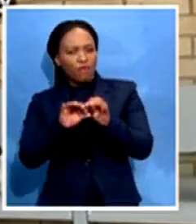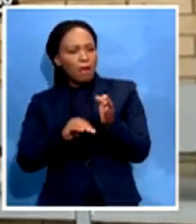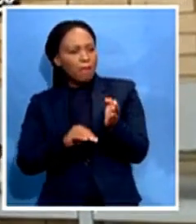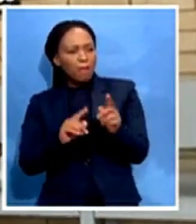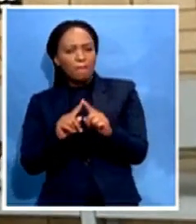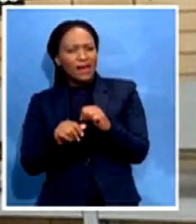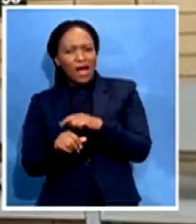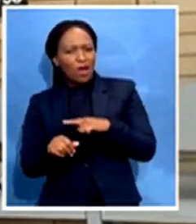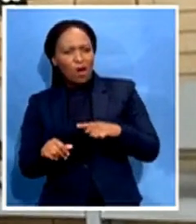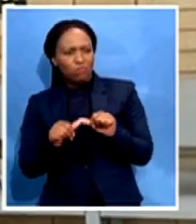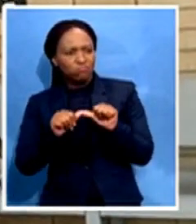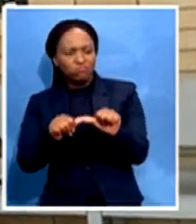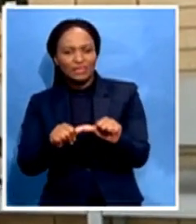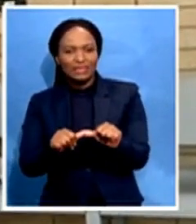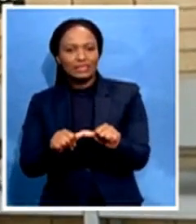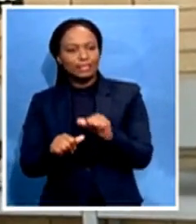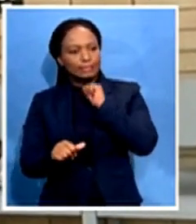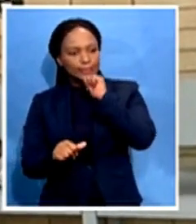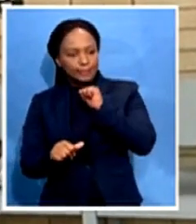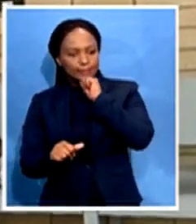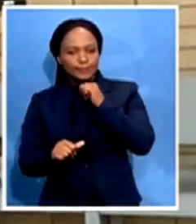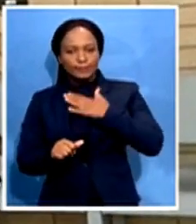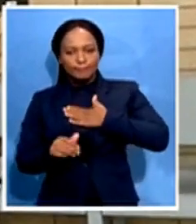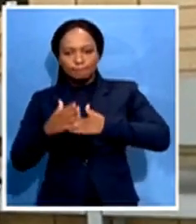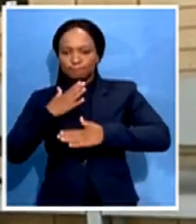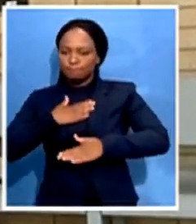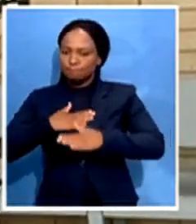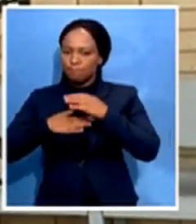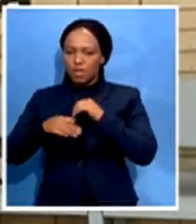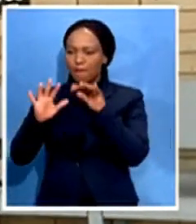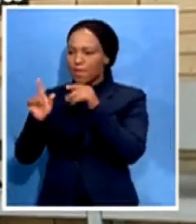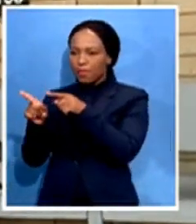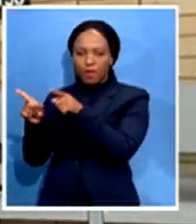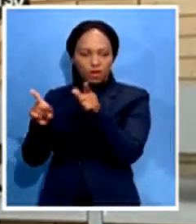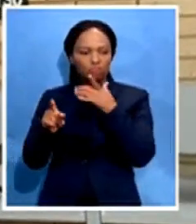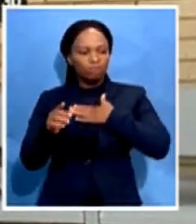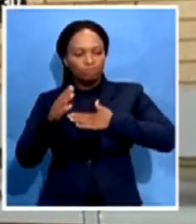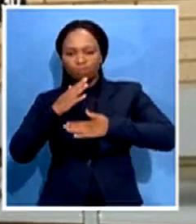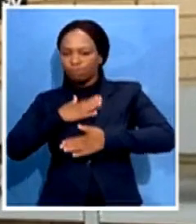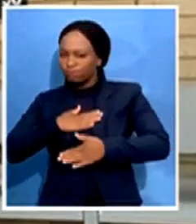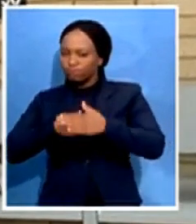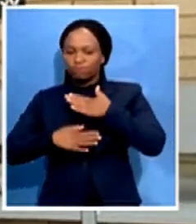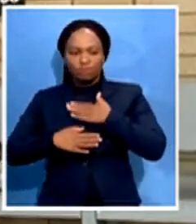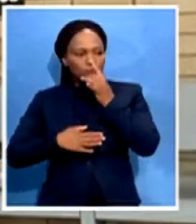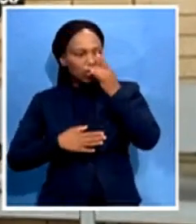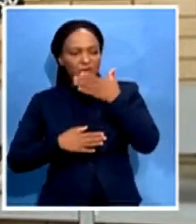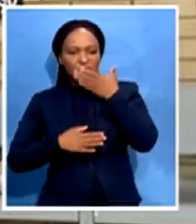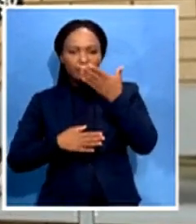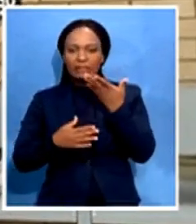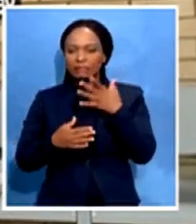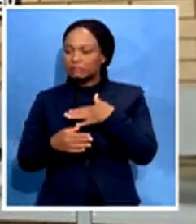had to see in people. And I think that's one of the things that's stood out for me in the last